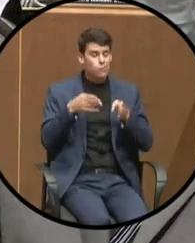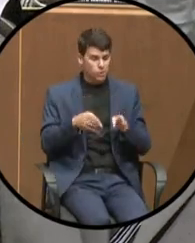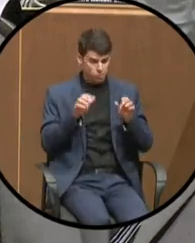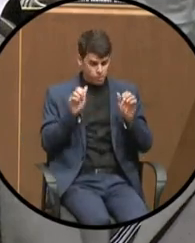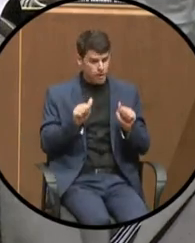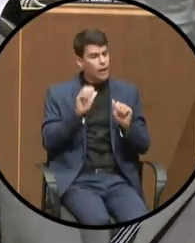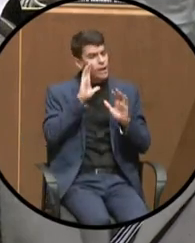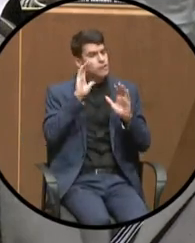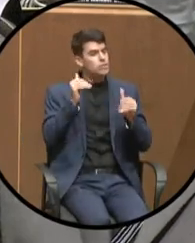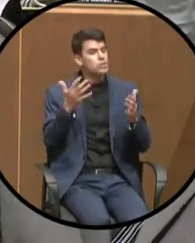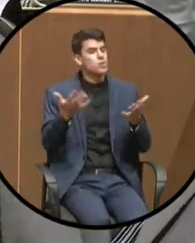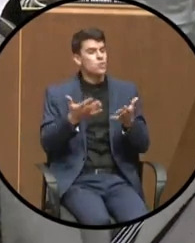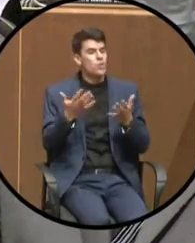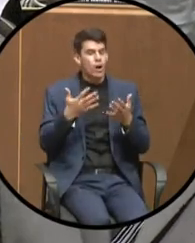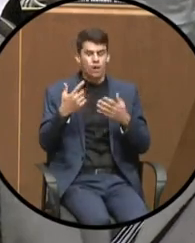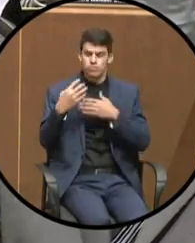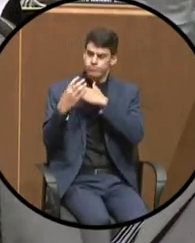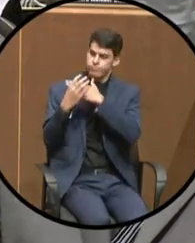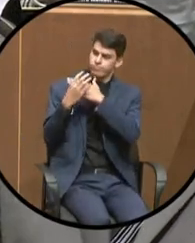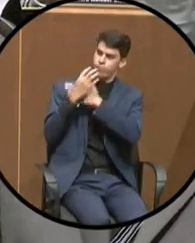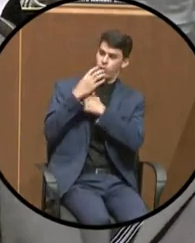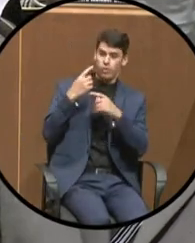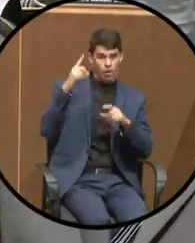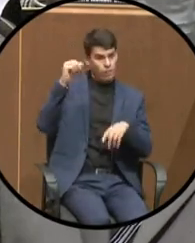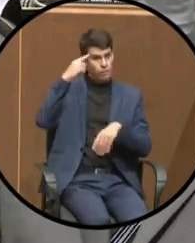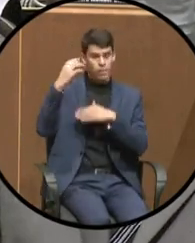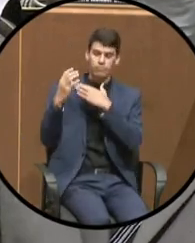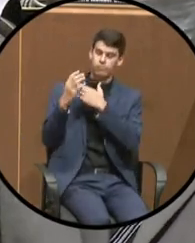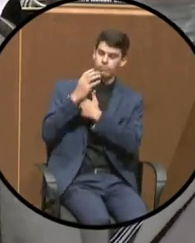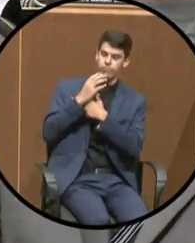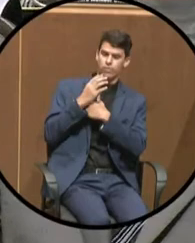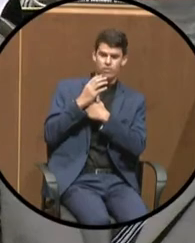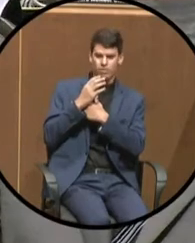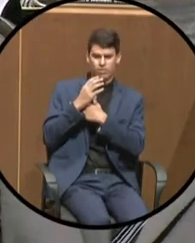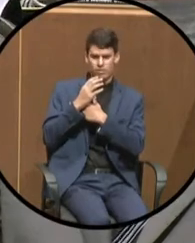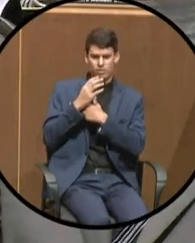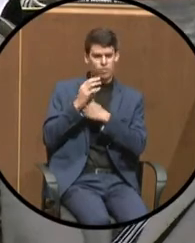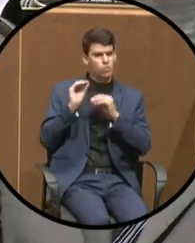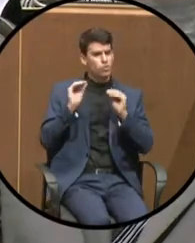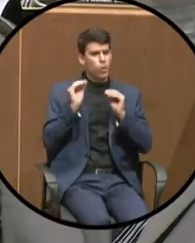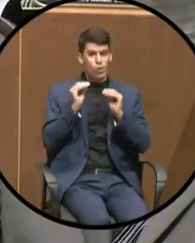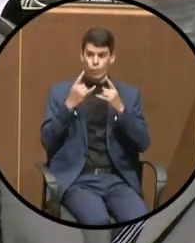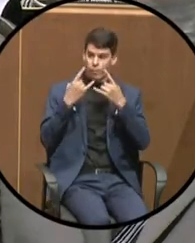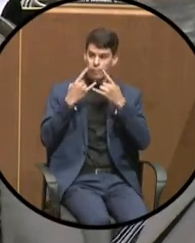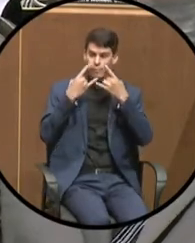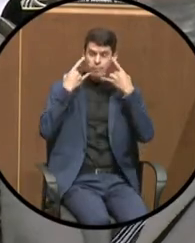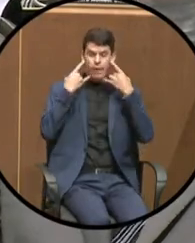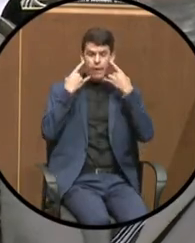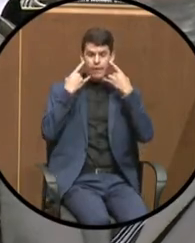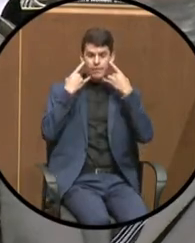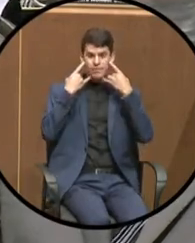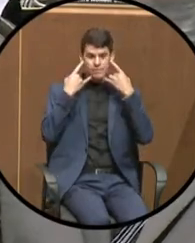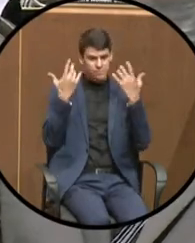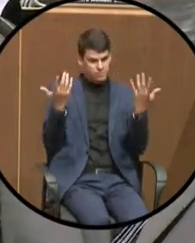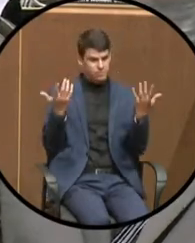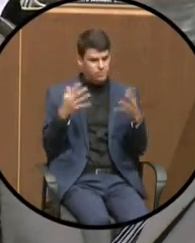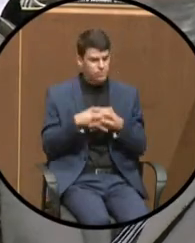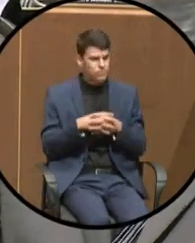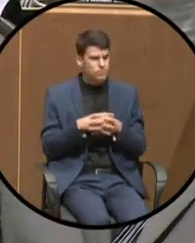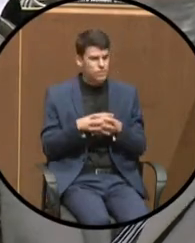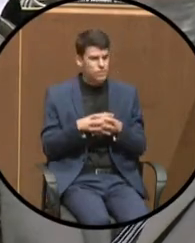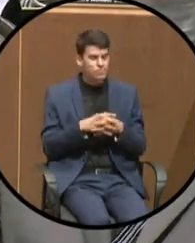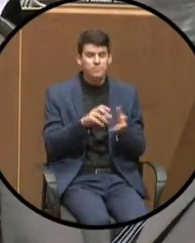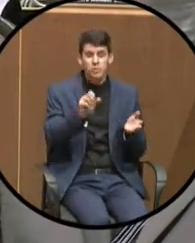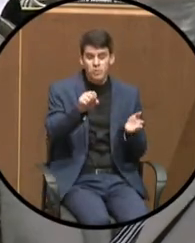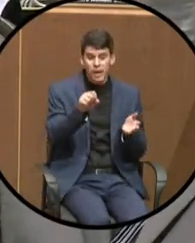reasonably expect not to be forced by the government to put something on his own face against his will. So